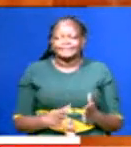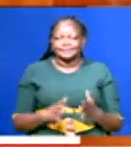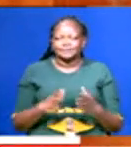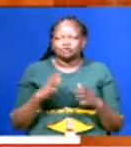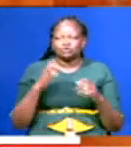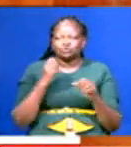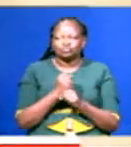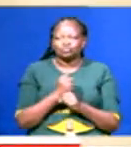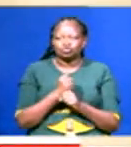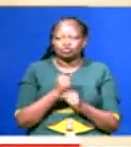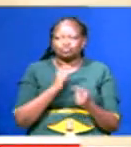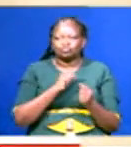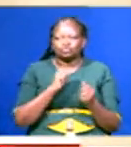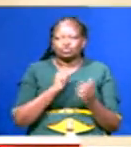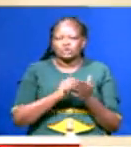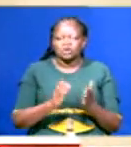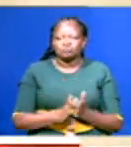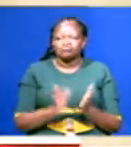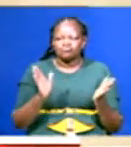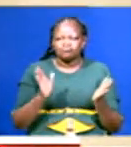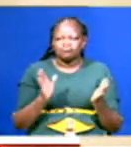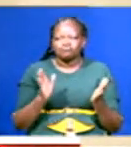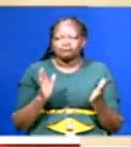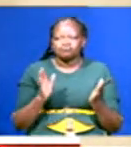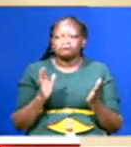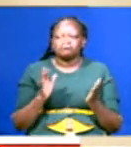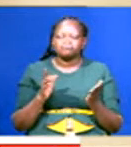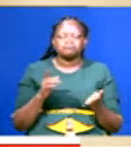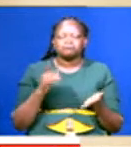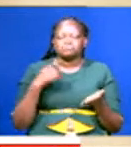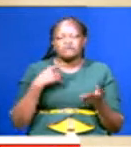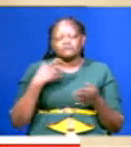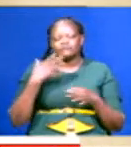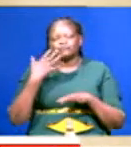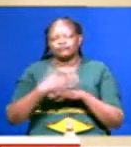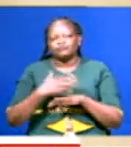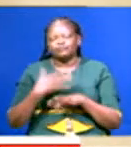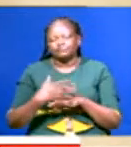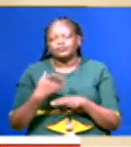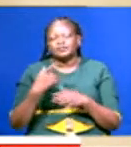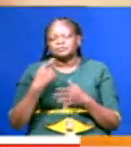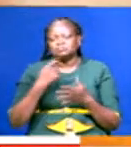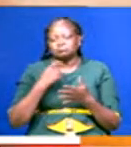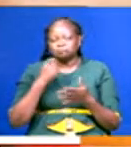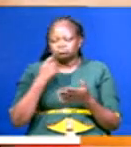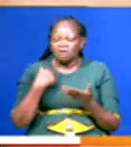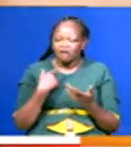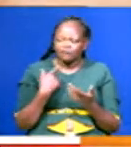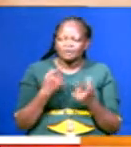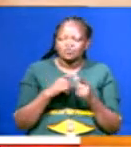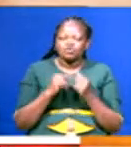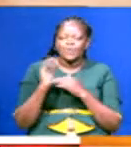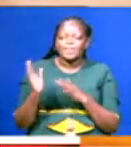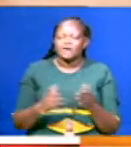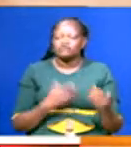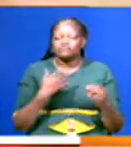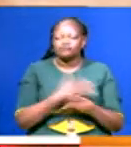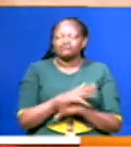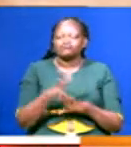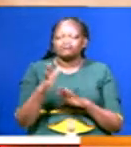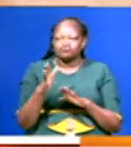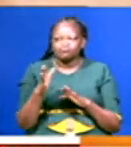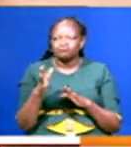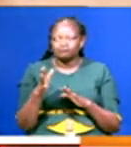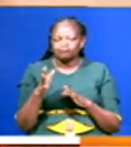Watch has been charged with forgery. It's alleged that on the 12th of February 2021, with the intent to defraud, a Watch